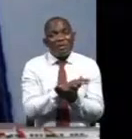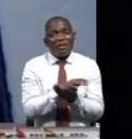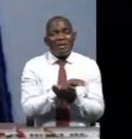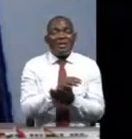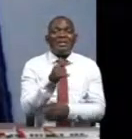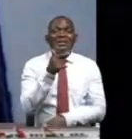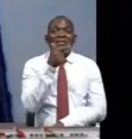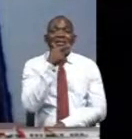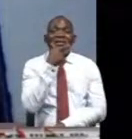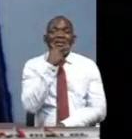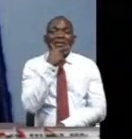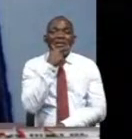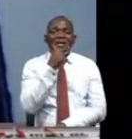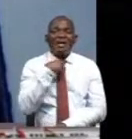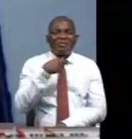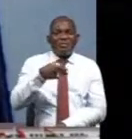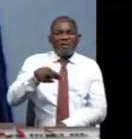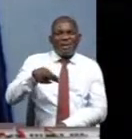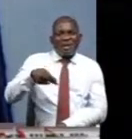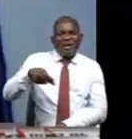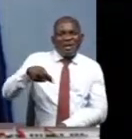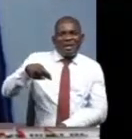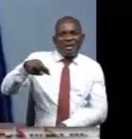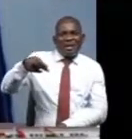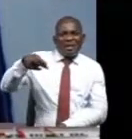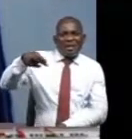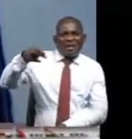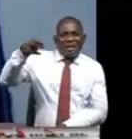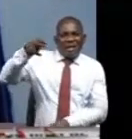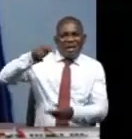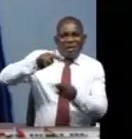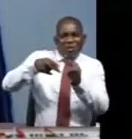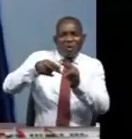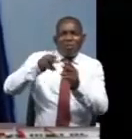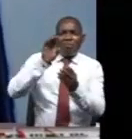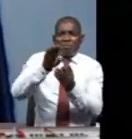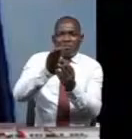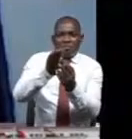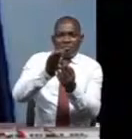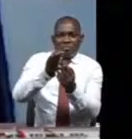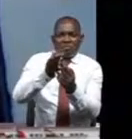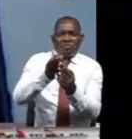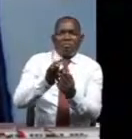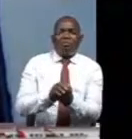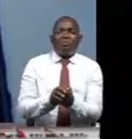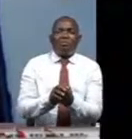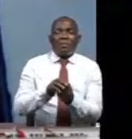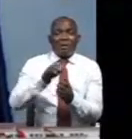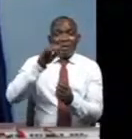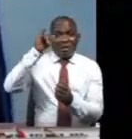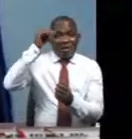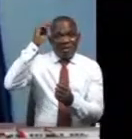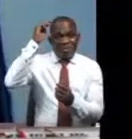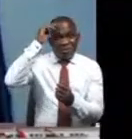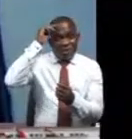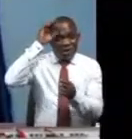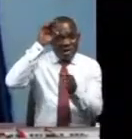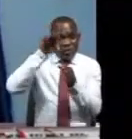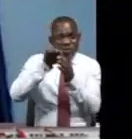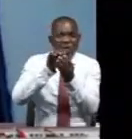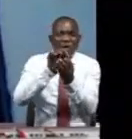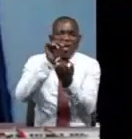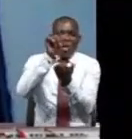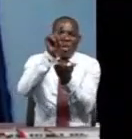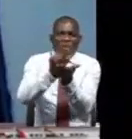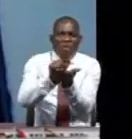Nanado had much higher figures being attributed to him. The petitioner's votes were